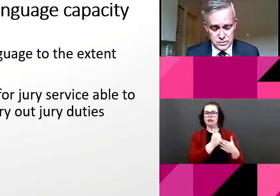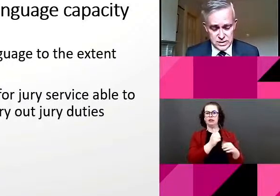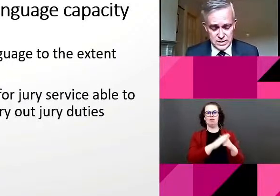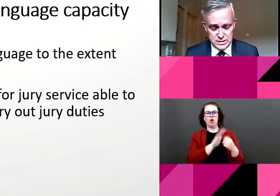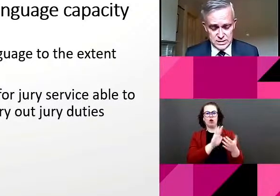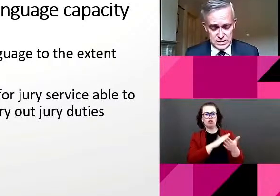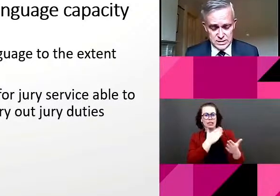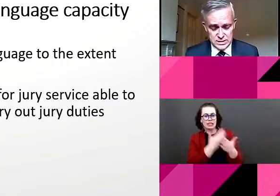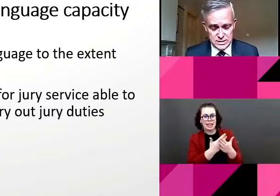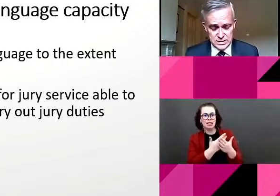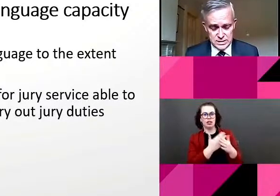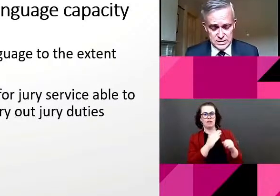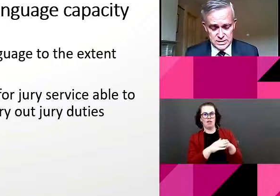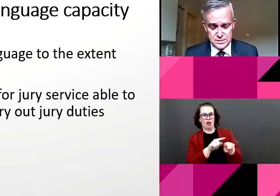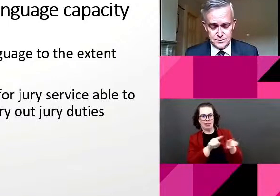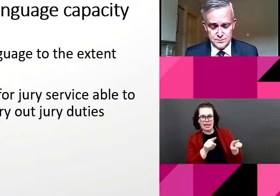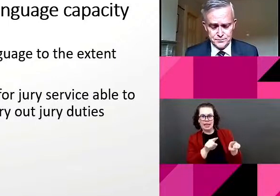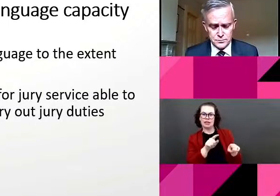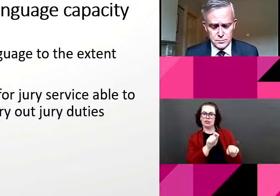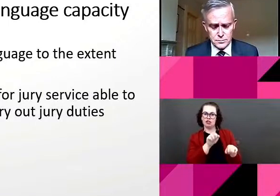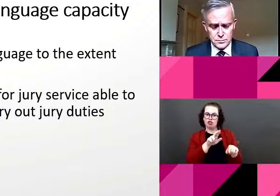for those kinds of trials.